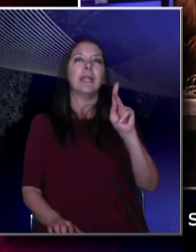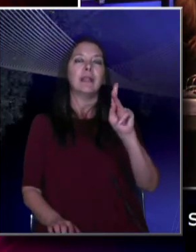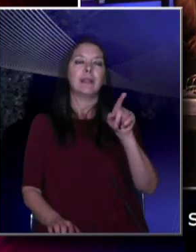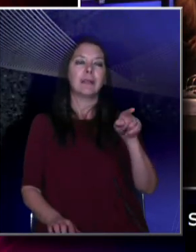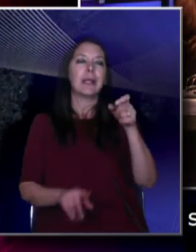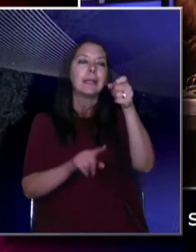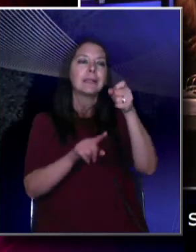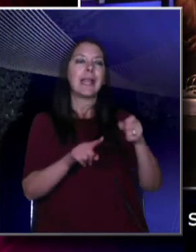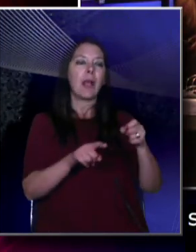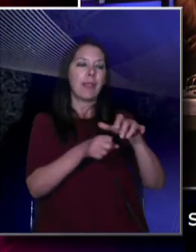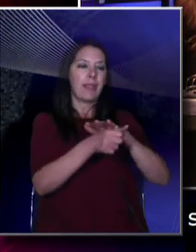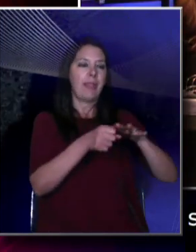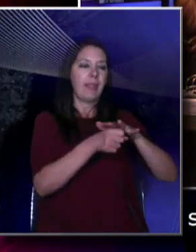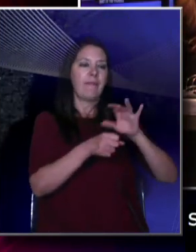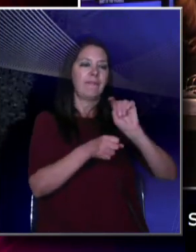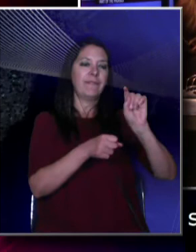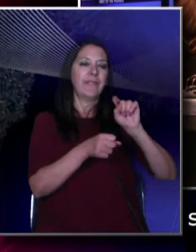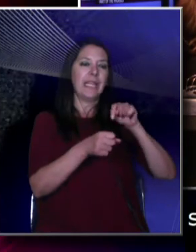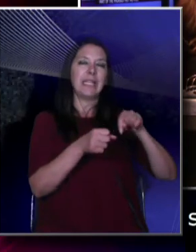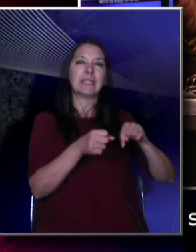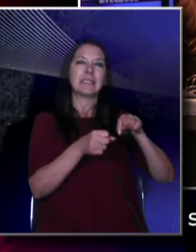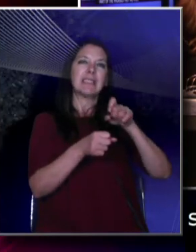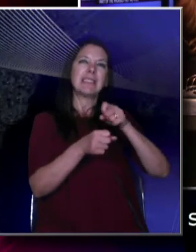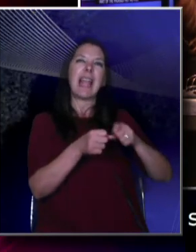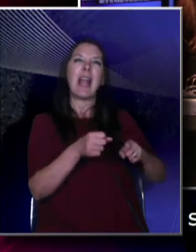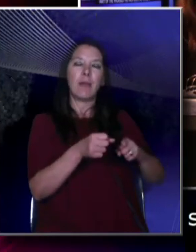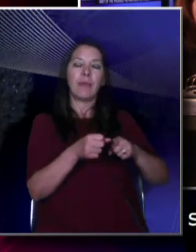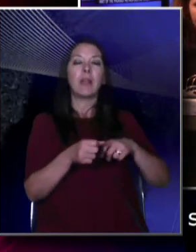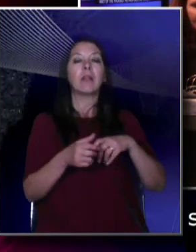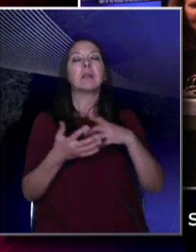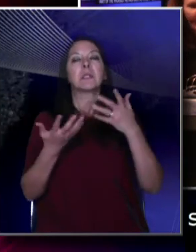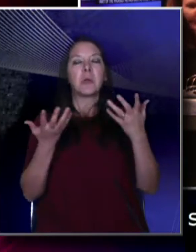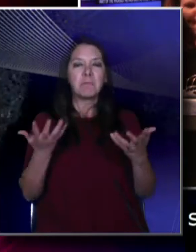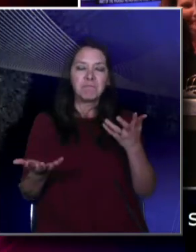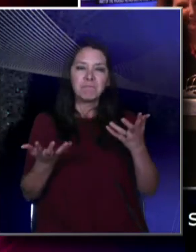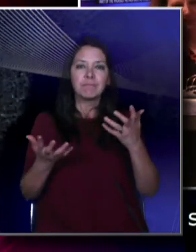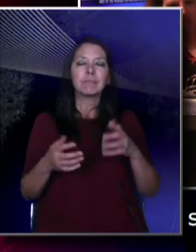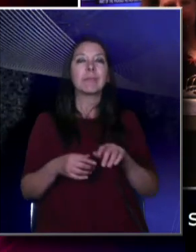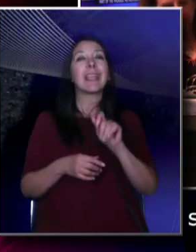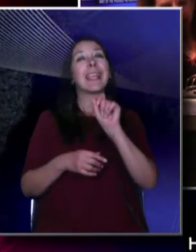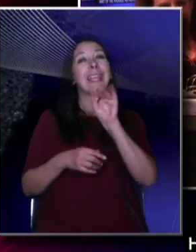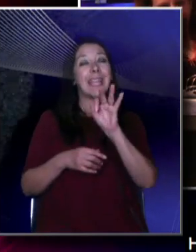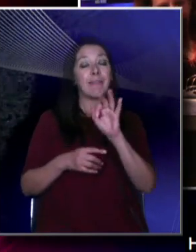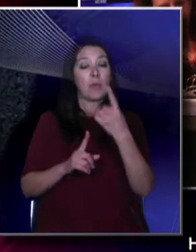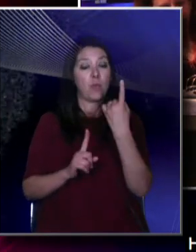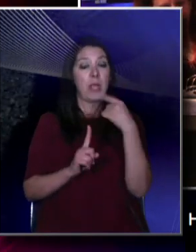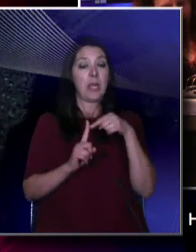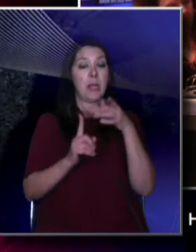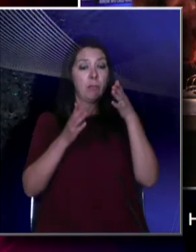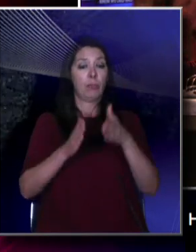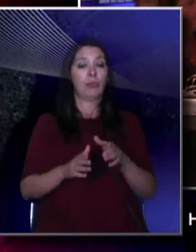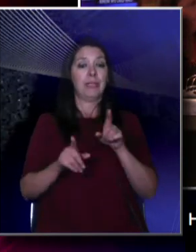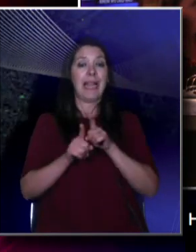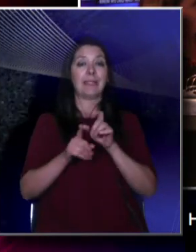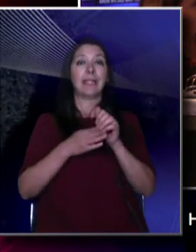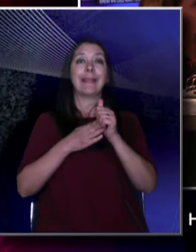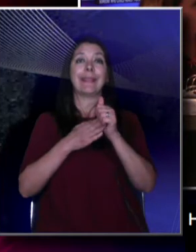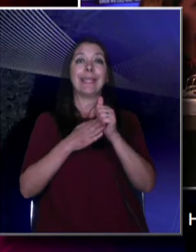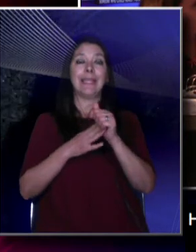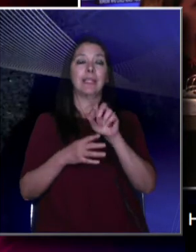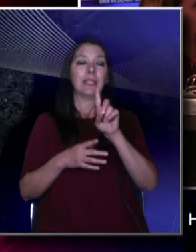the Phoenix metropolitan area. So if we had someone who could really focus on that